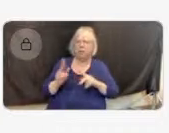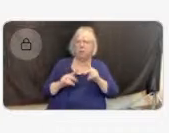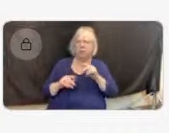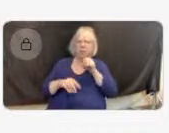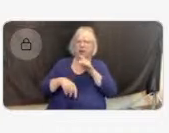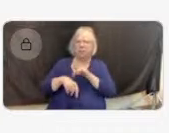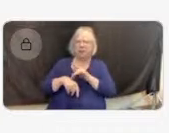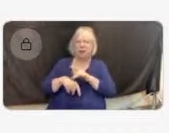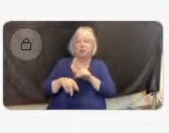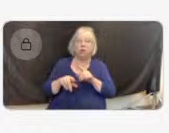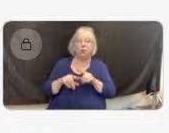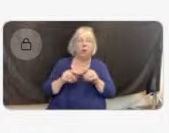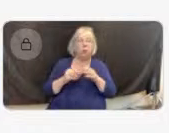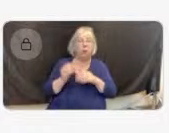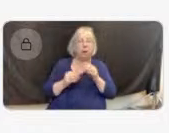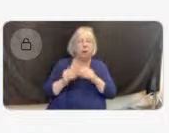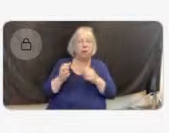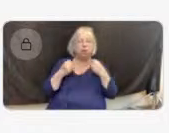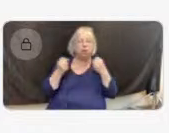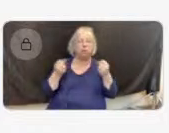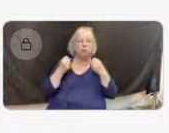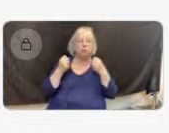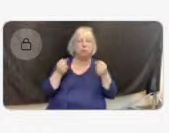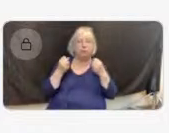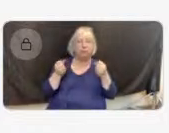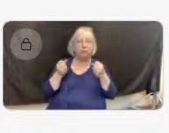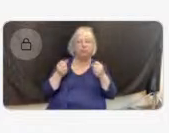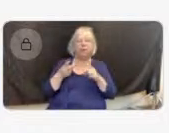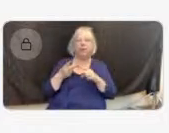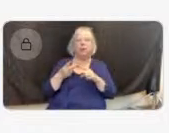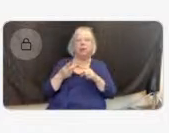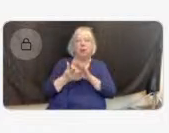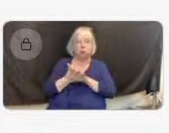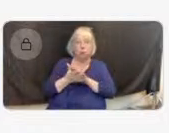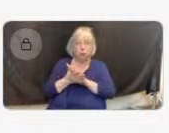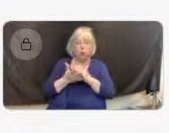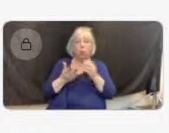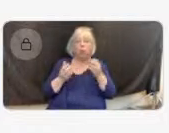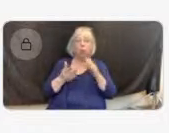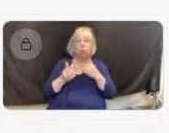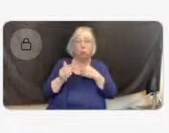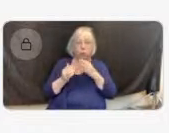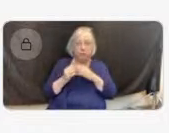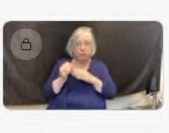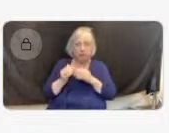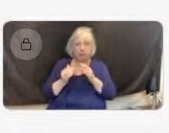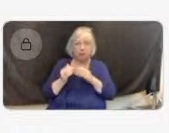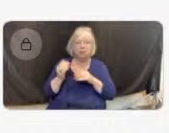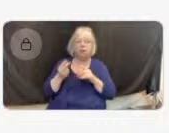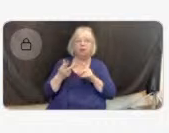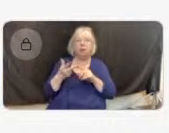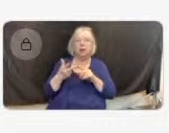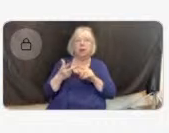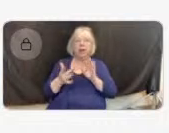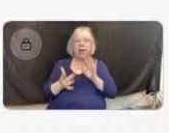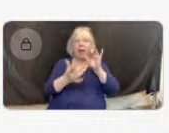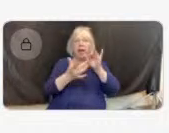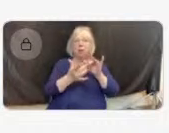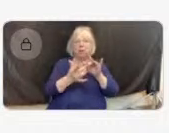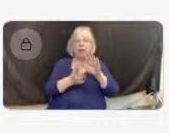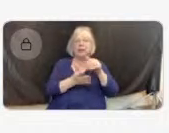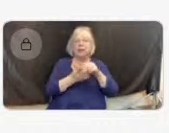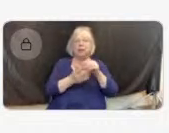we built the gymnasium, we built the school, we built the outreach center in the